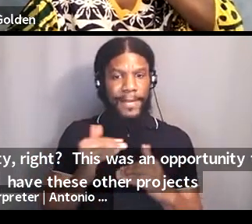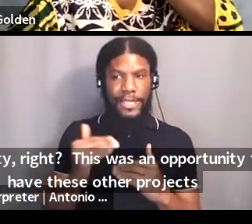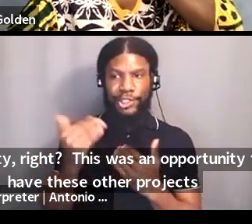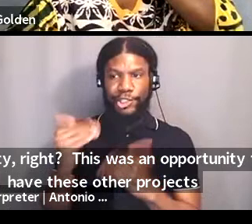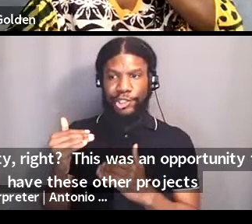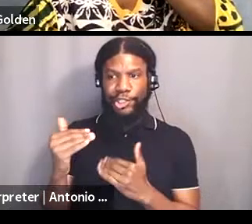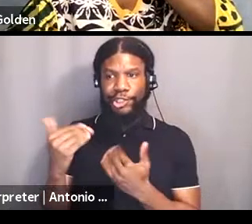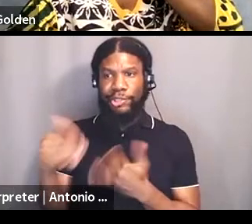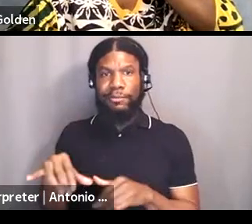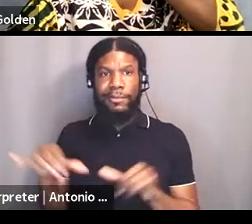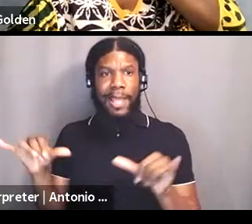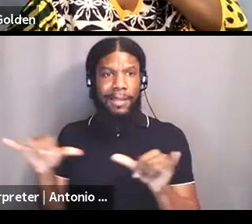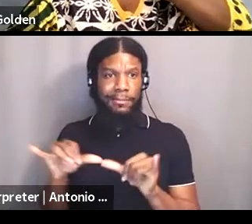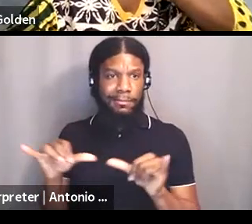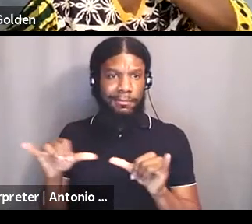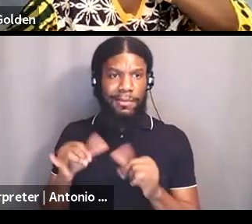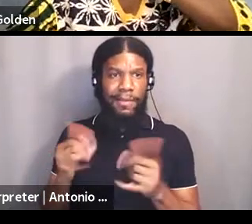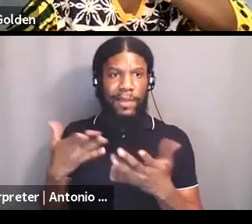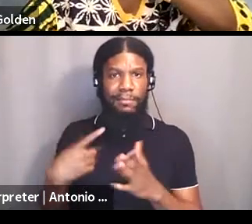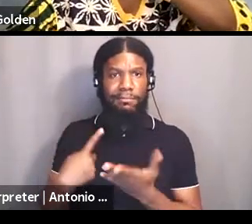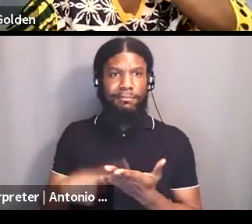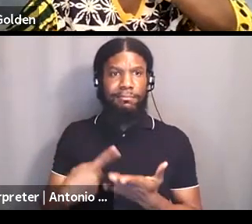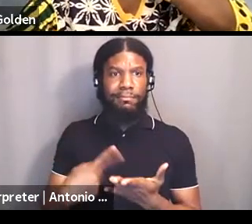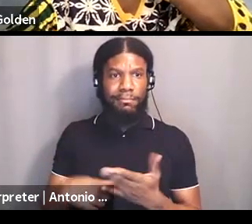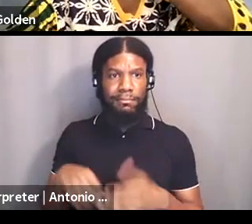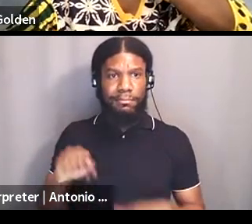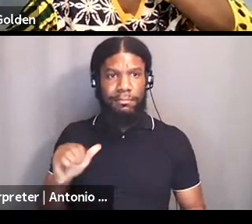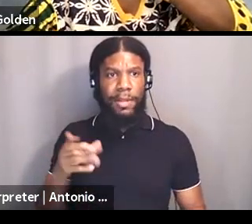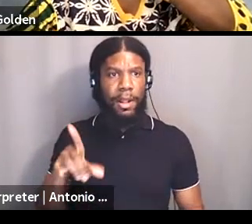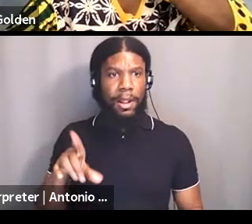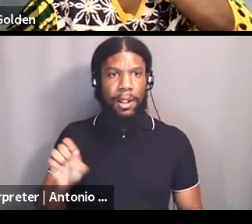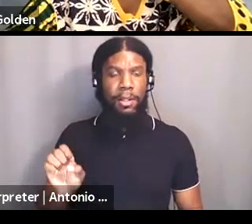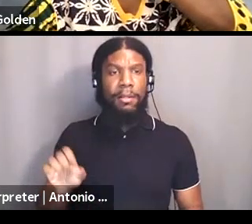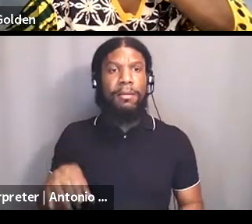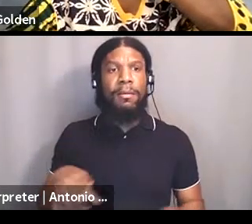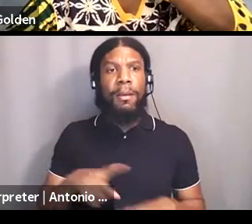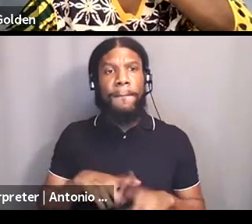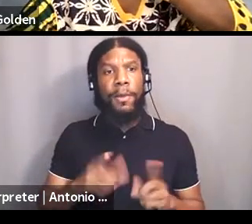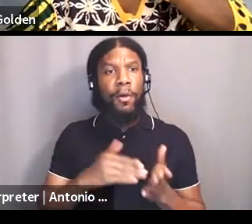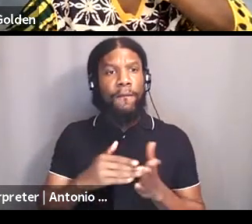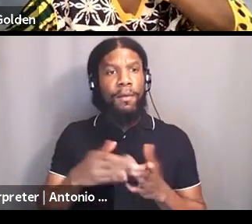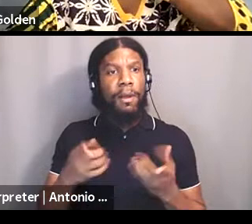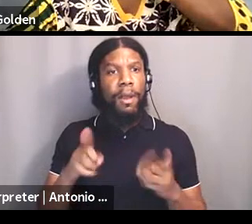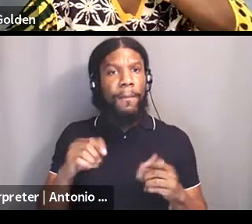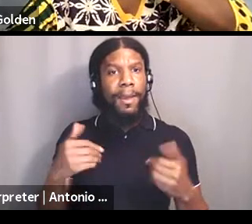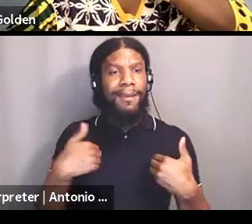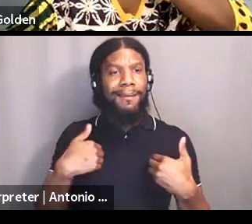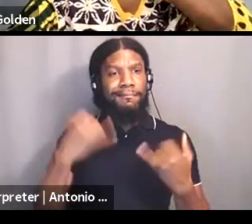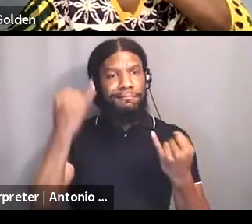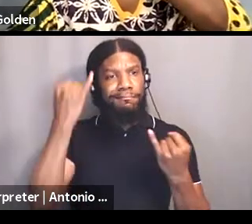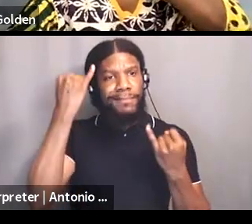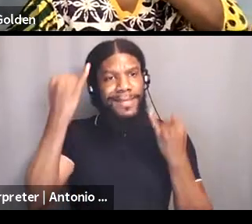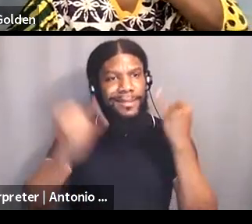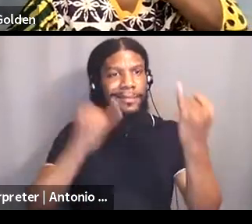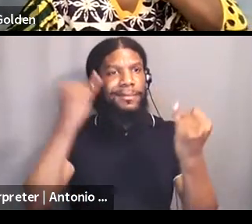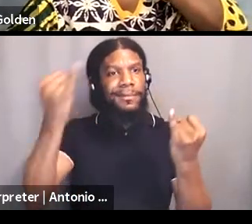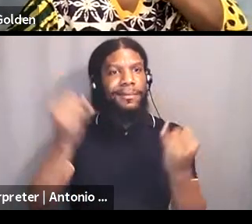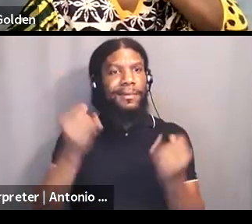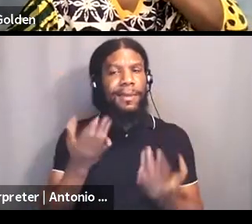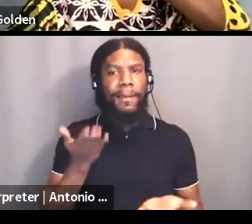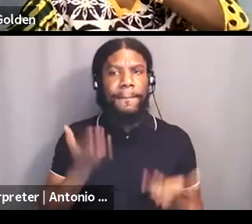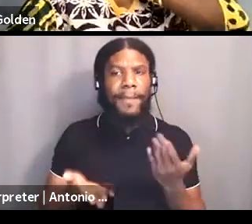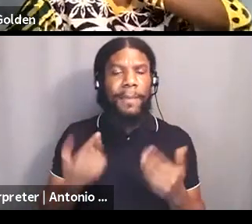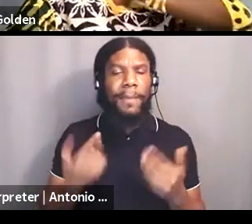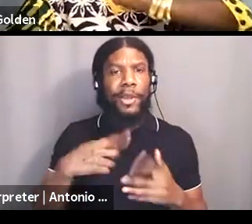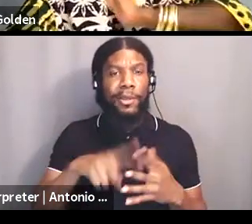scale. It's oftentimes you have these ideas, whether they were failures, whether they were things that you didn't really complete,